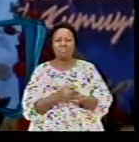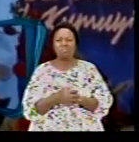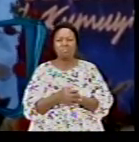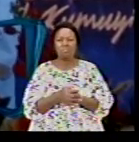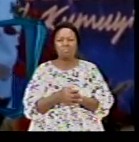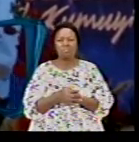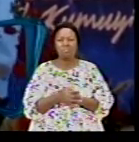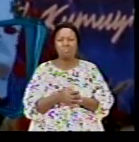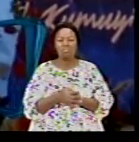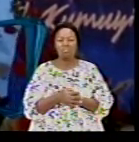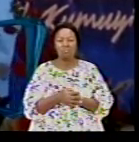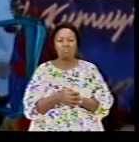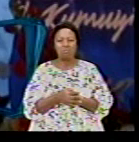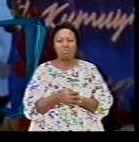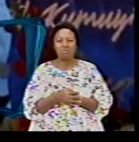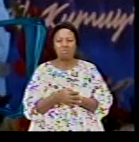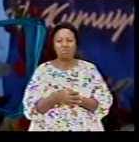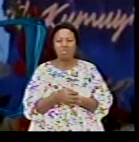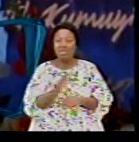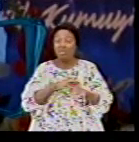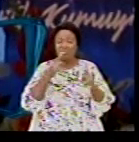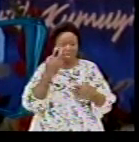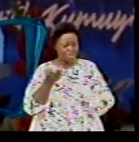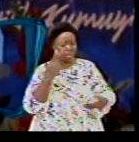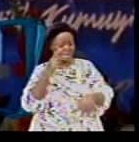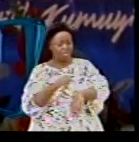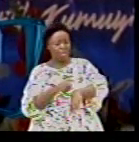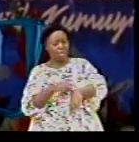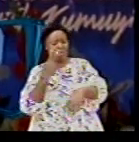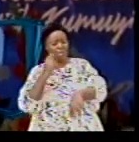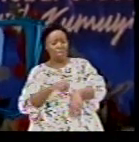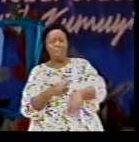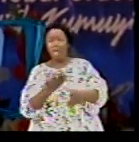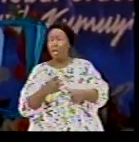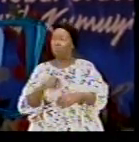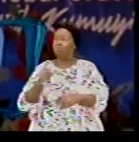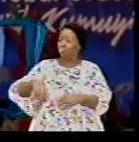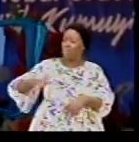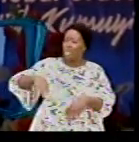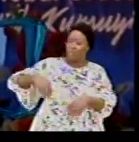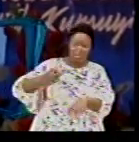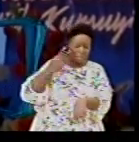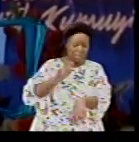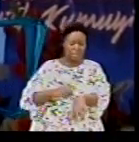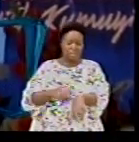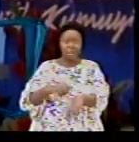Vehicles will not move until we are done here.